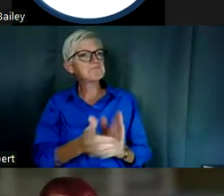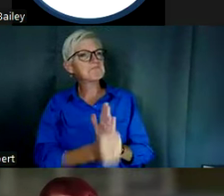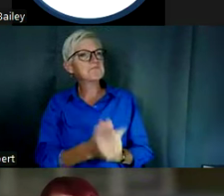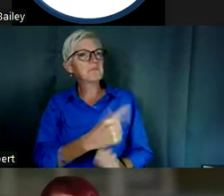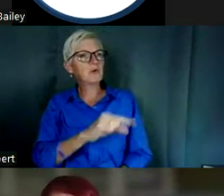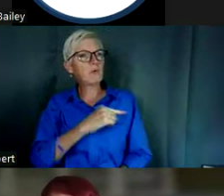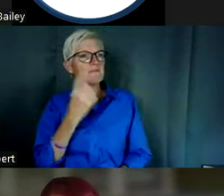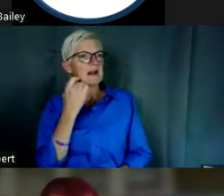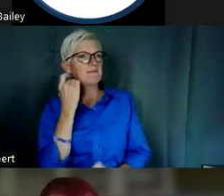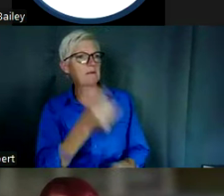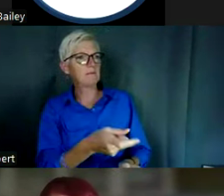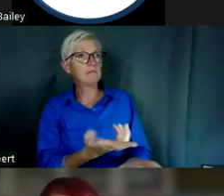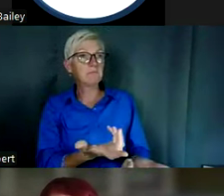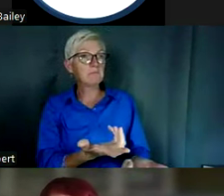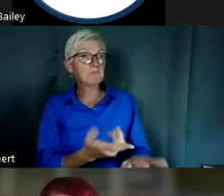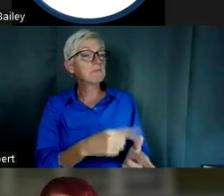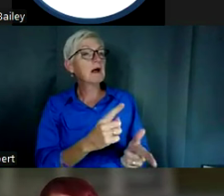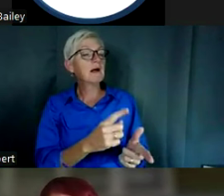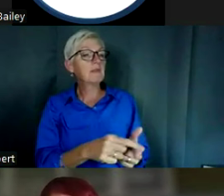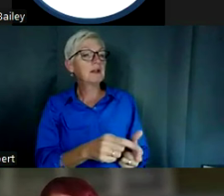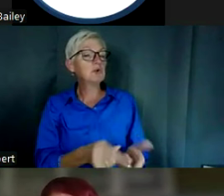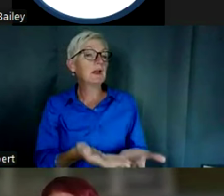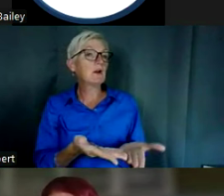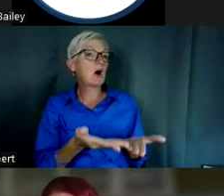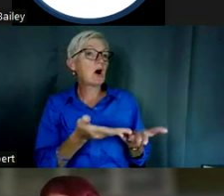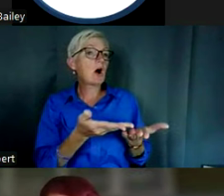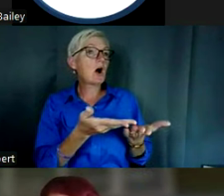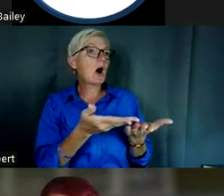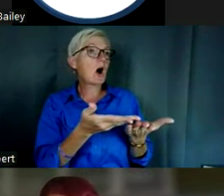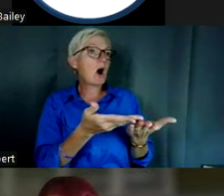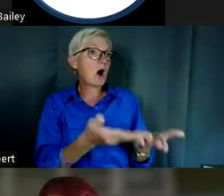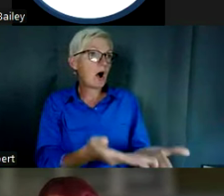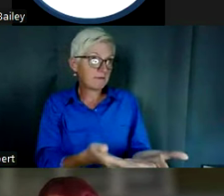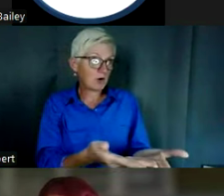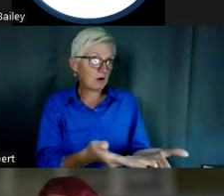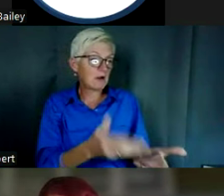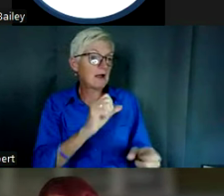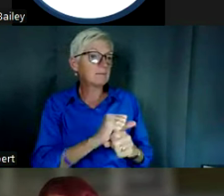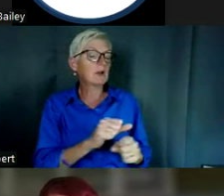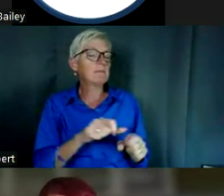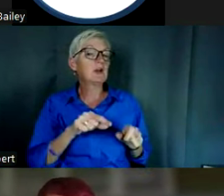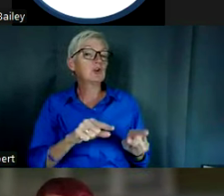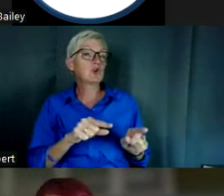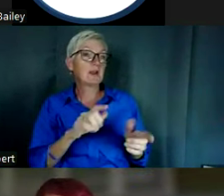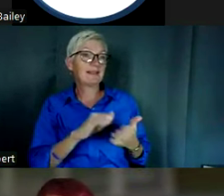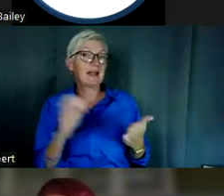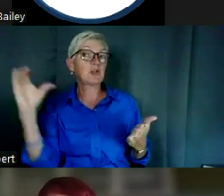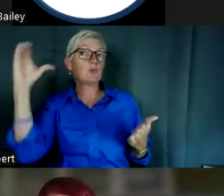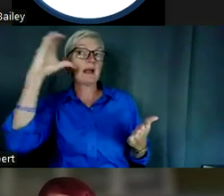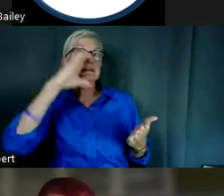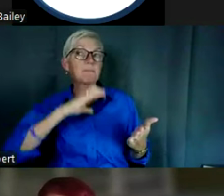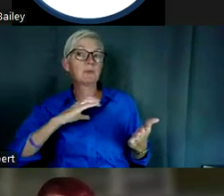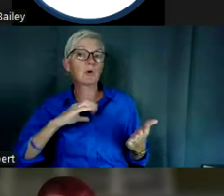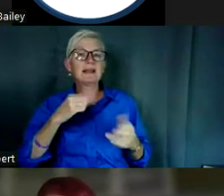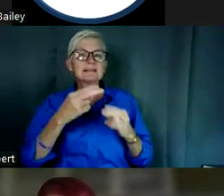was provided, you can extend a conditional offer of employment and explore the accommodation during this phase. It's known as the conditional